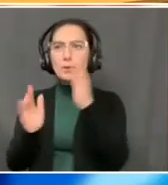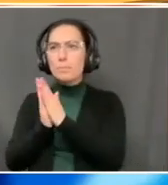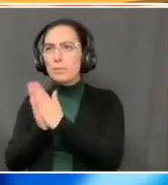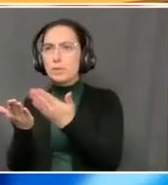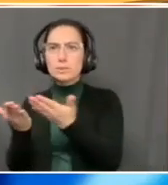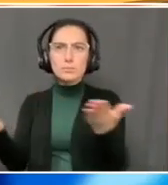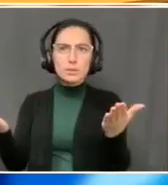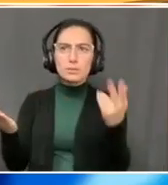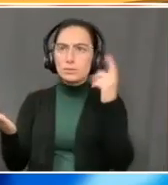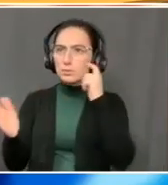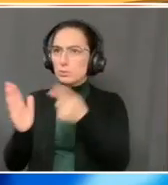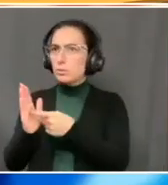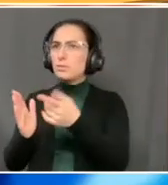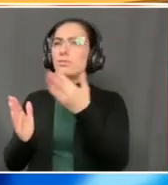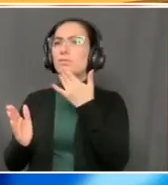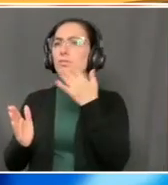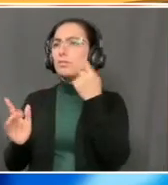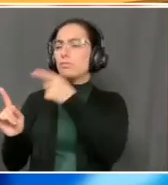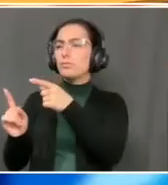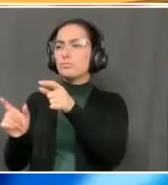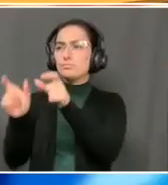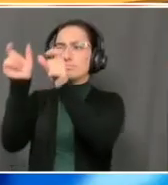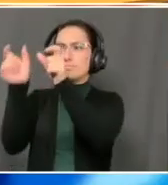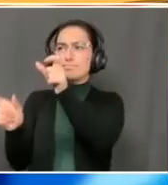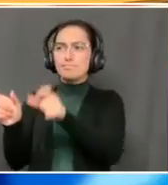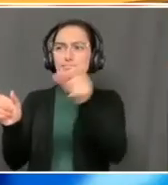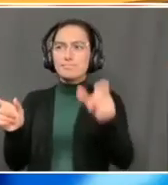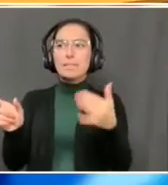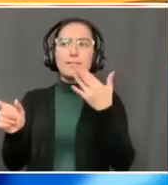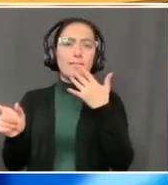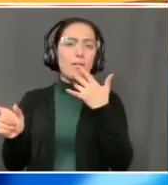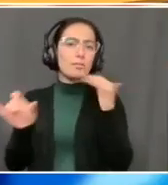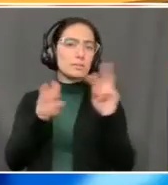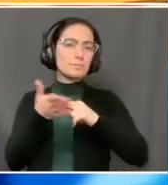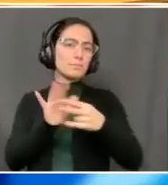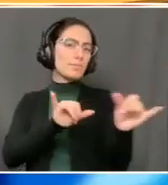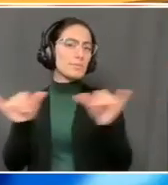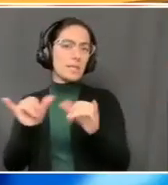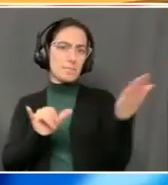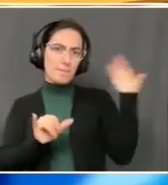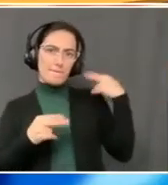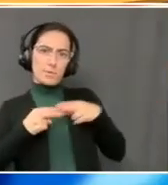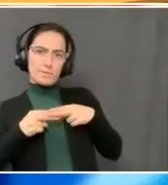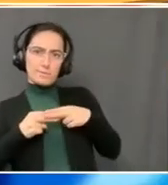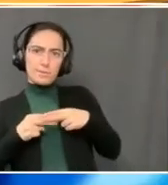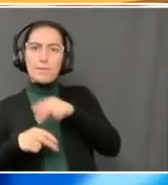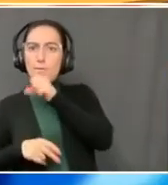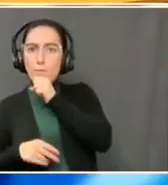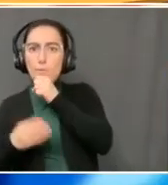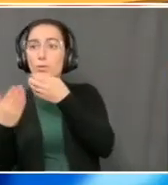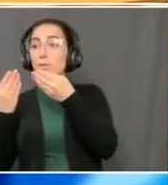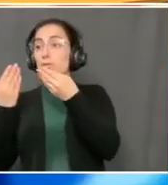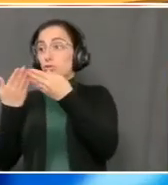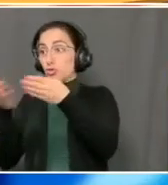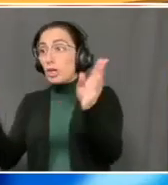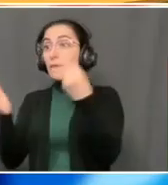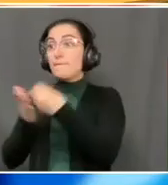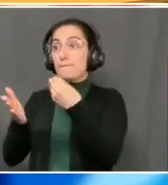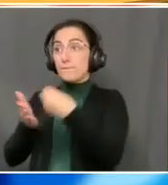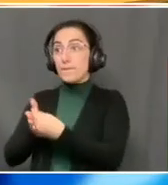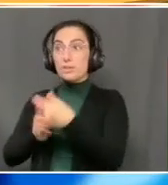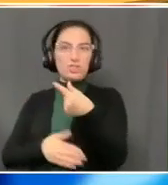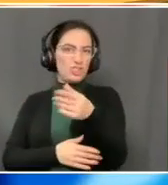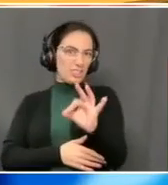colors here for the stacked bar graph are the same as on the previous slide. Orange, general fund unrestricted. Everything else